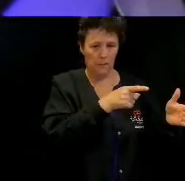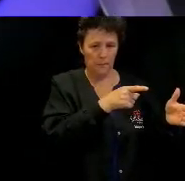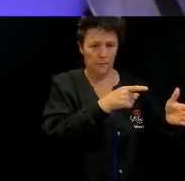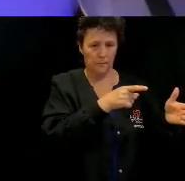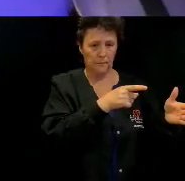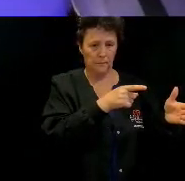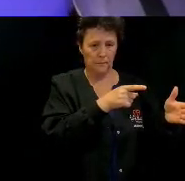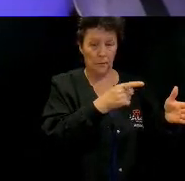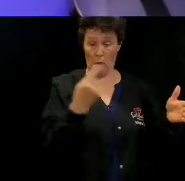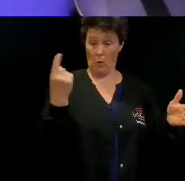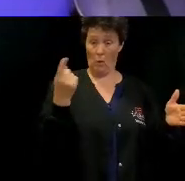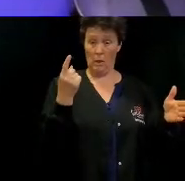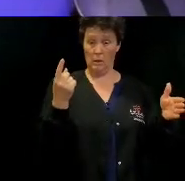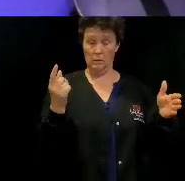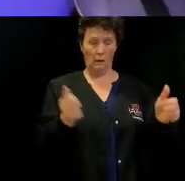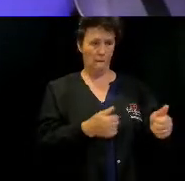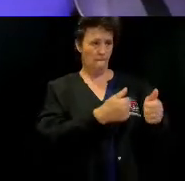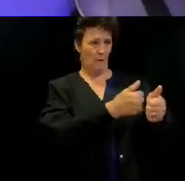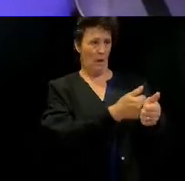Does it not?